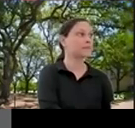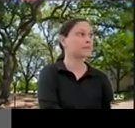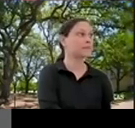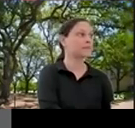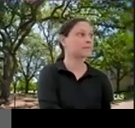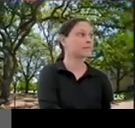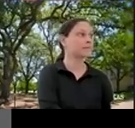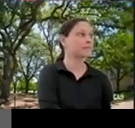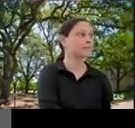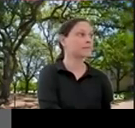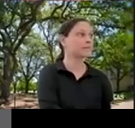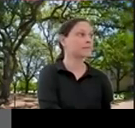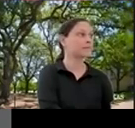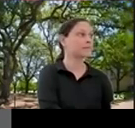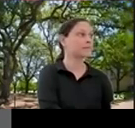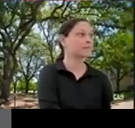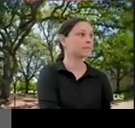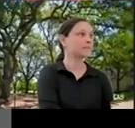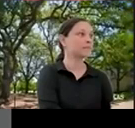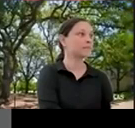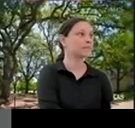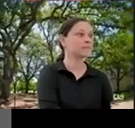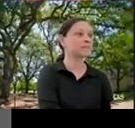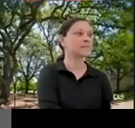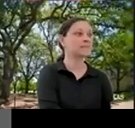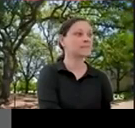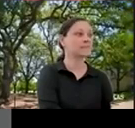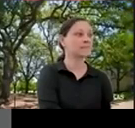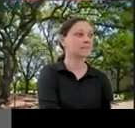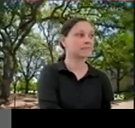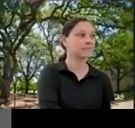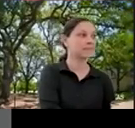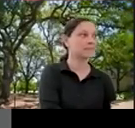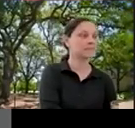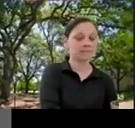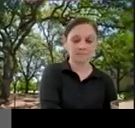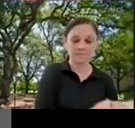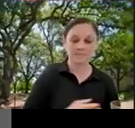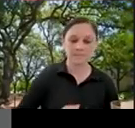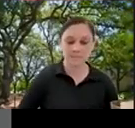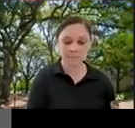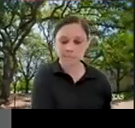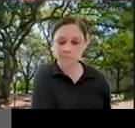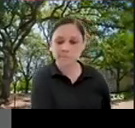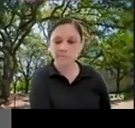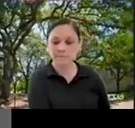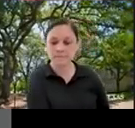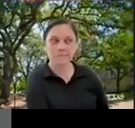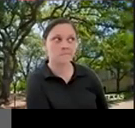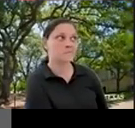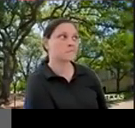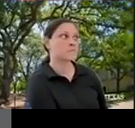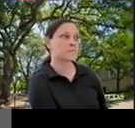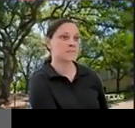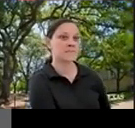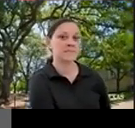because that has to be a real part in all of this. Because even the interagency people have to get